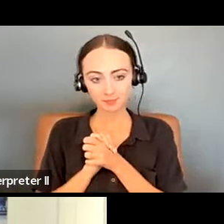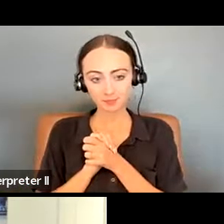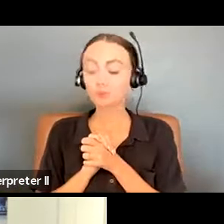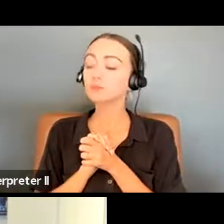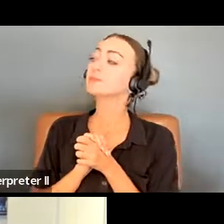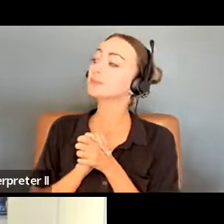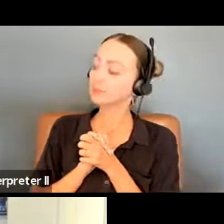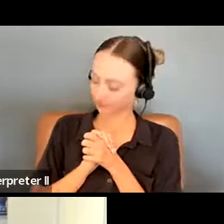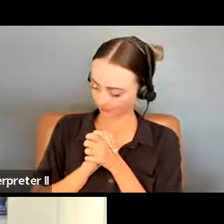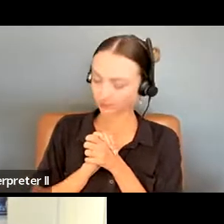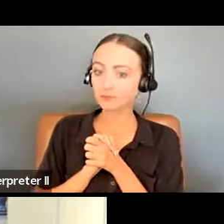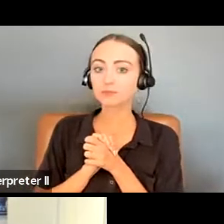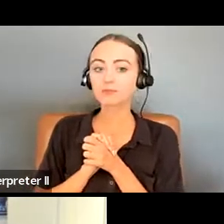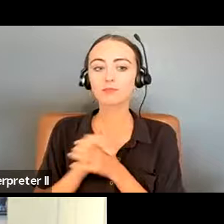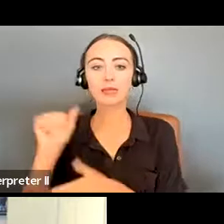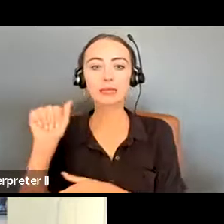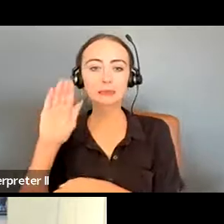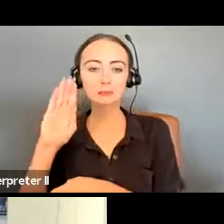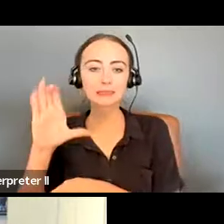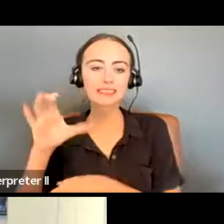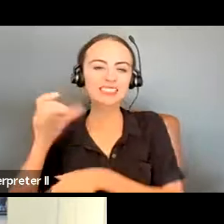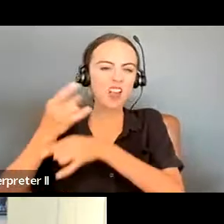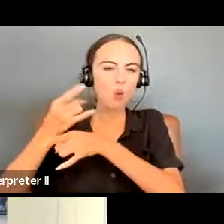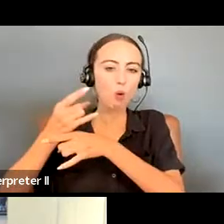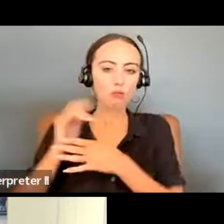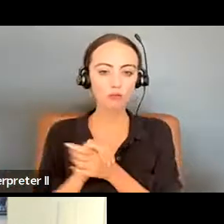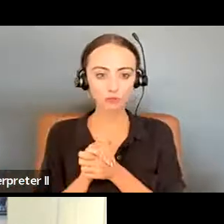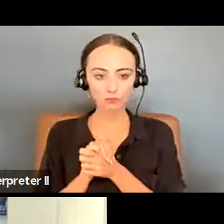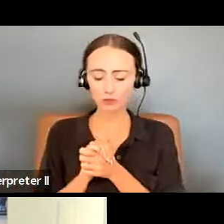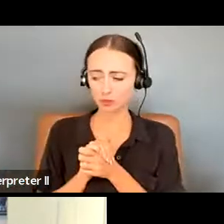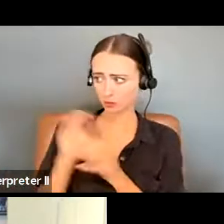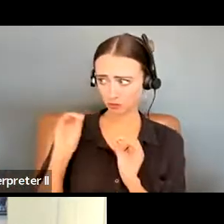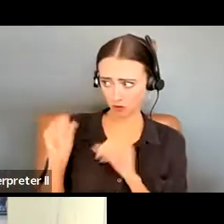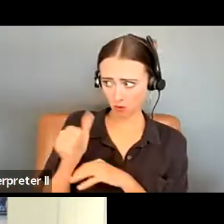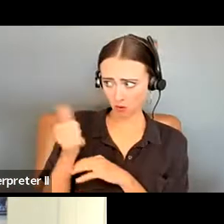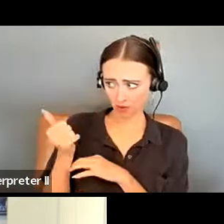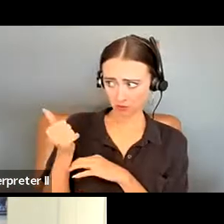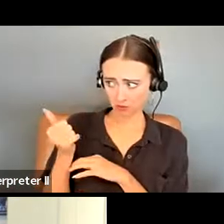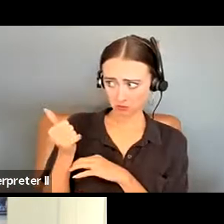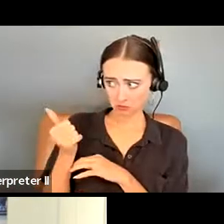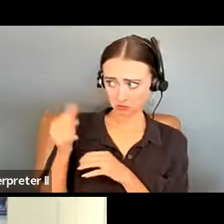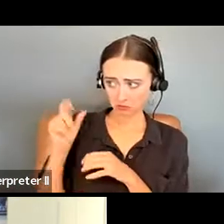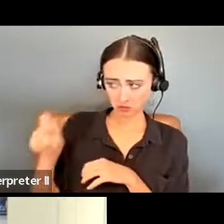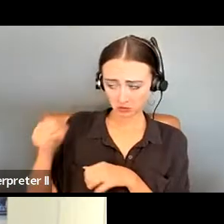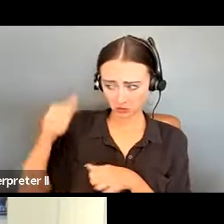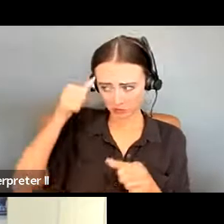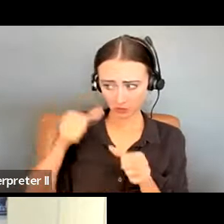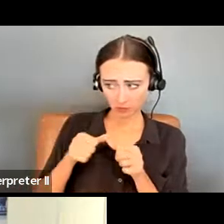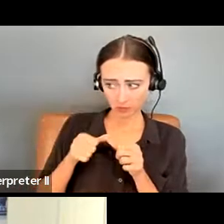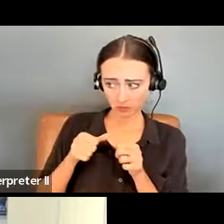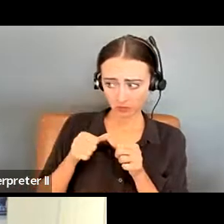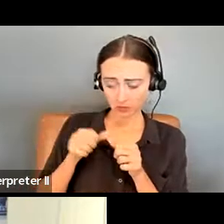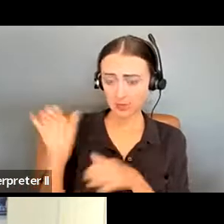Okay. ABC's alcohol. So you didn't hear from anybody else that you can recall about